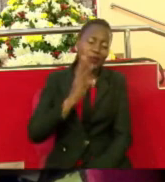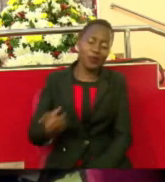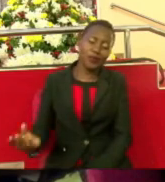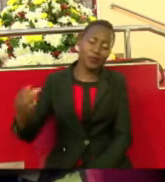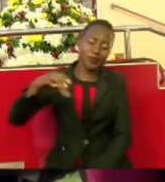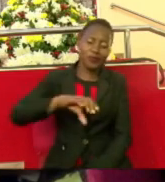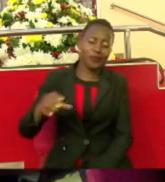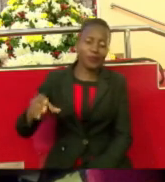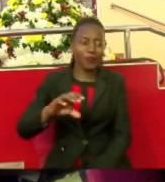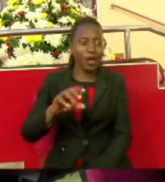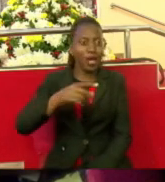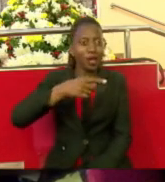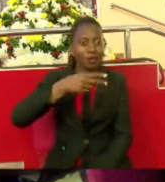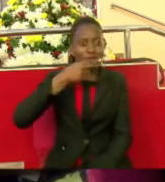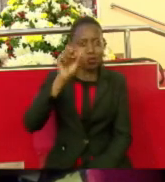know?